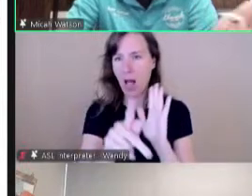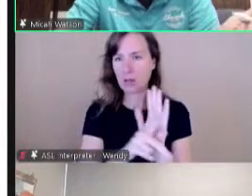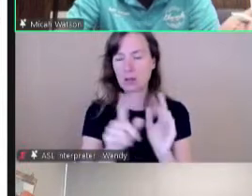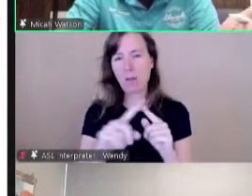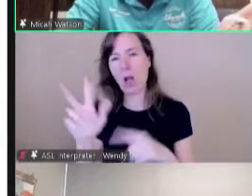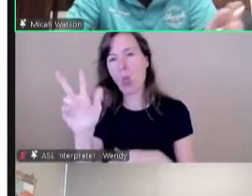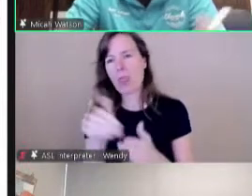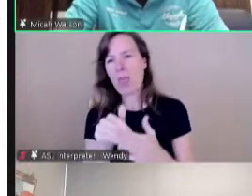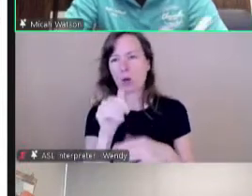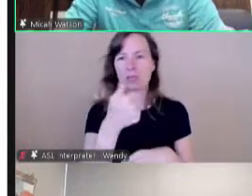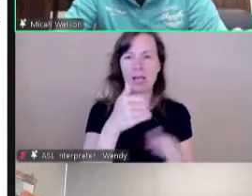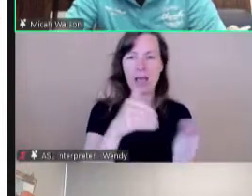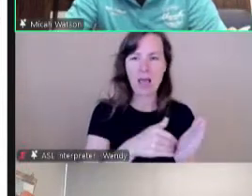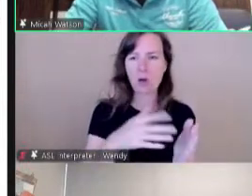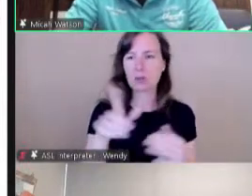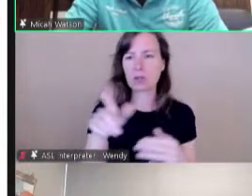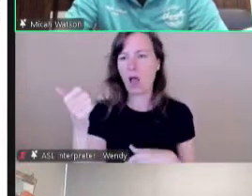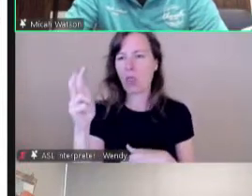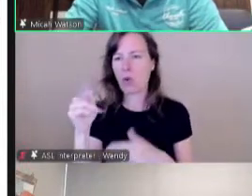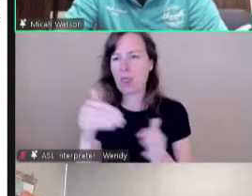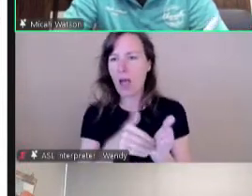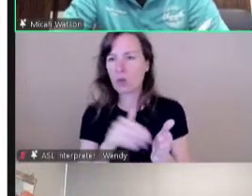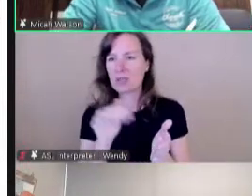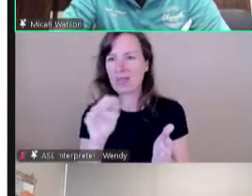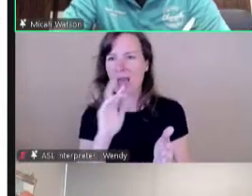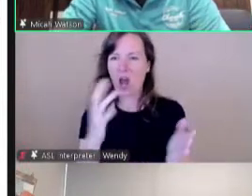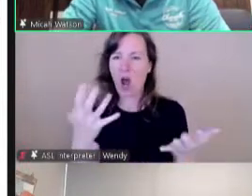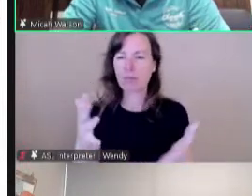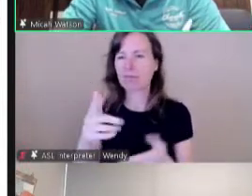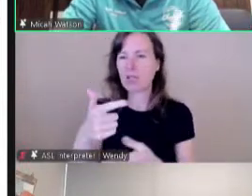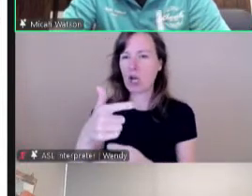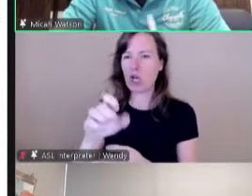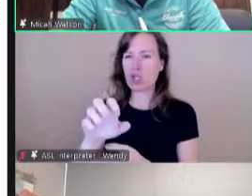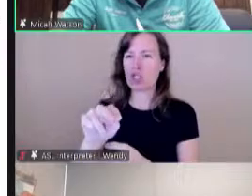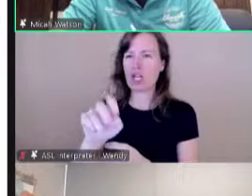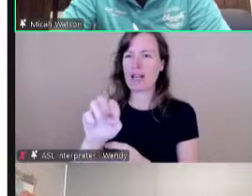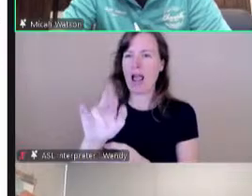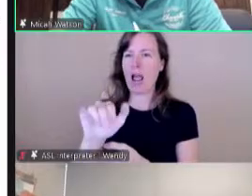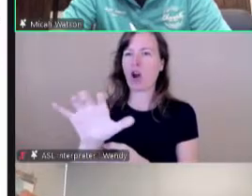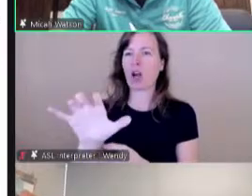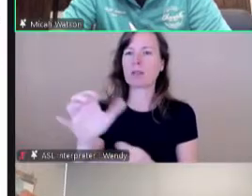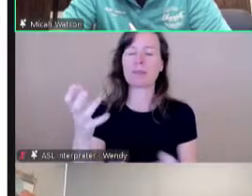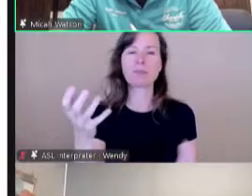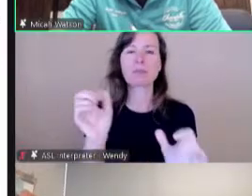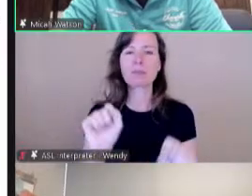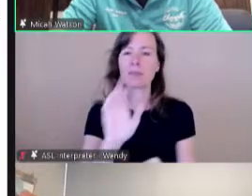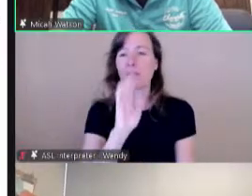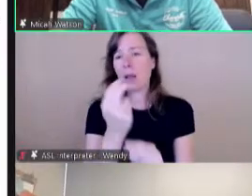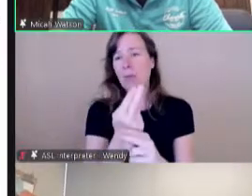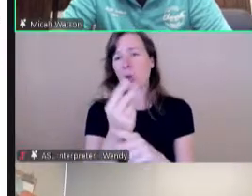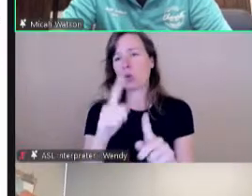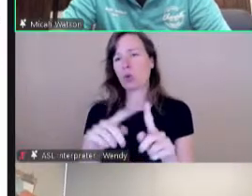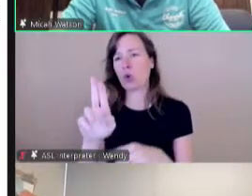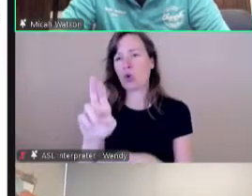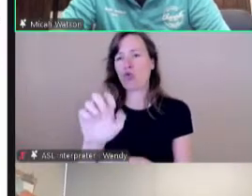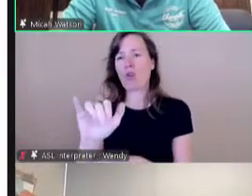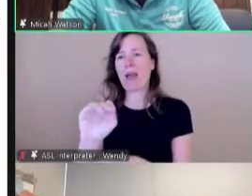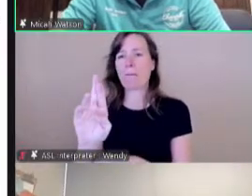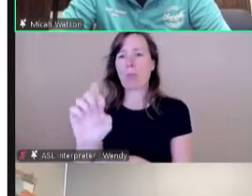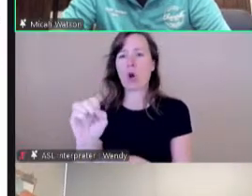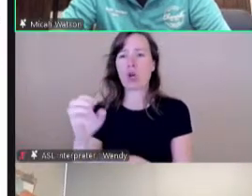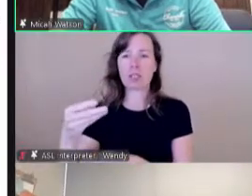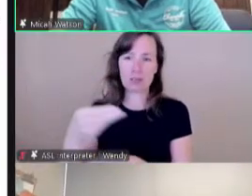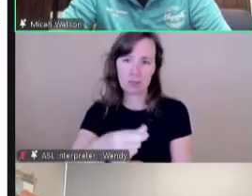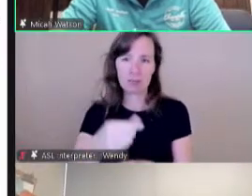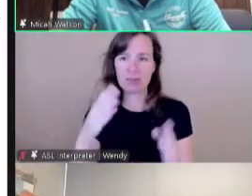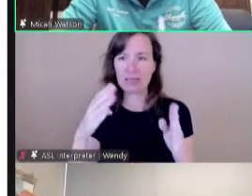then there's another 3,000 that are kind of generic and could be used to reimburse the town for